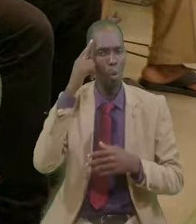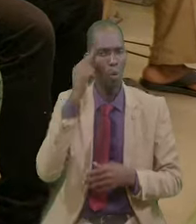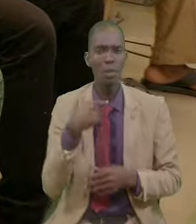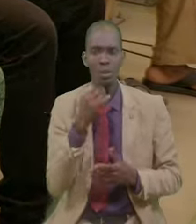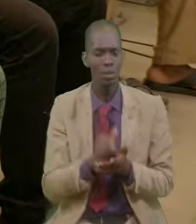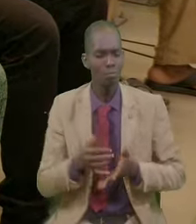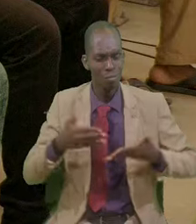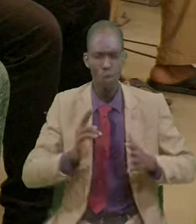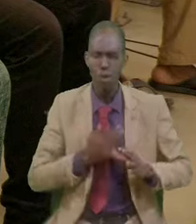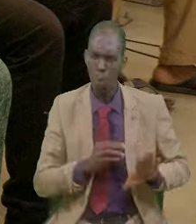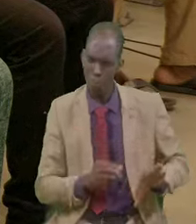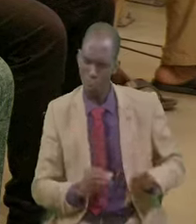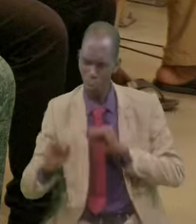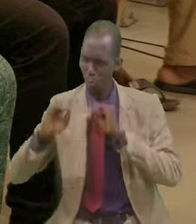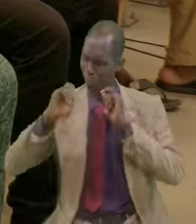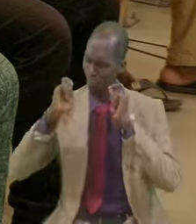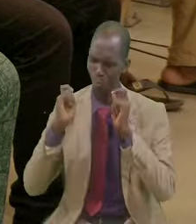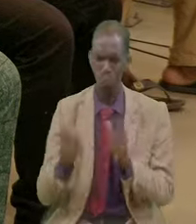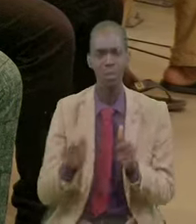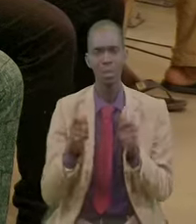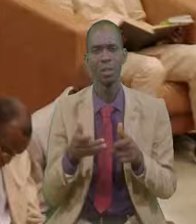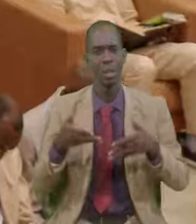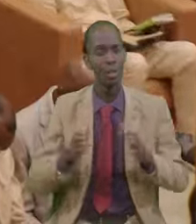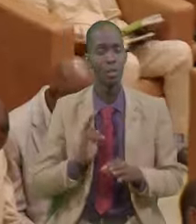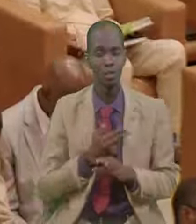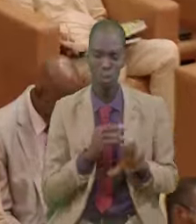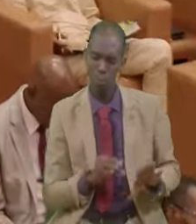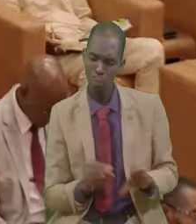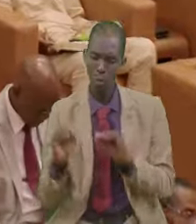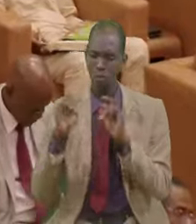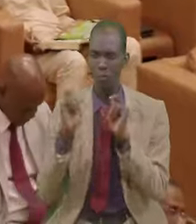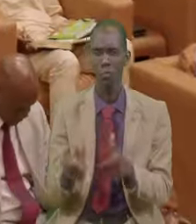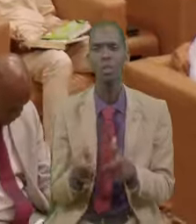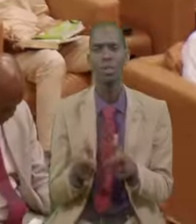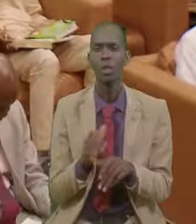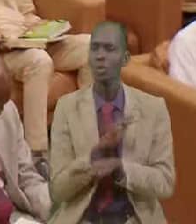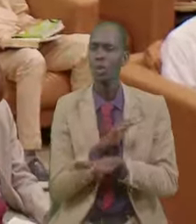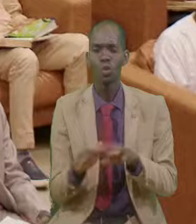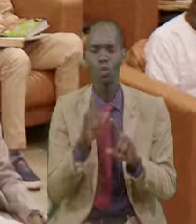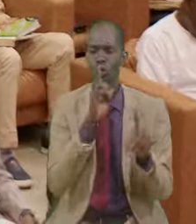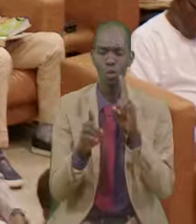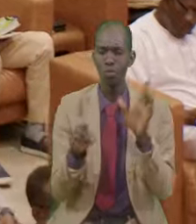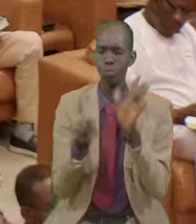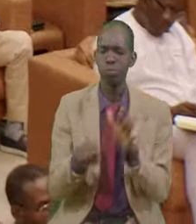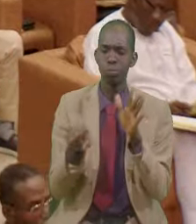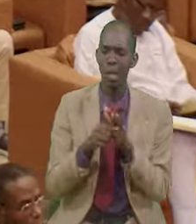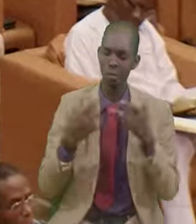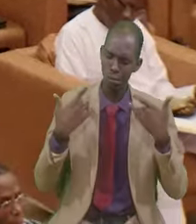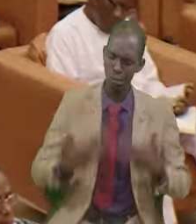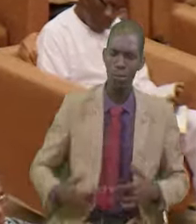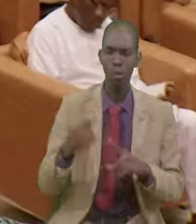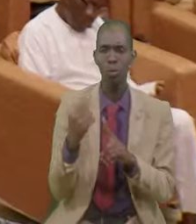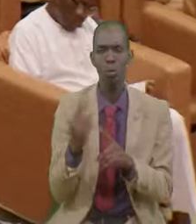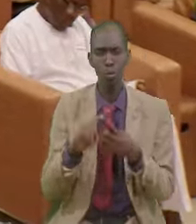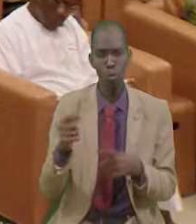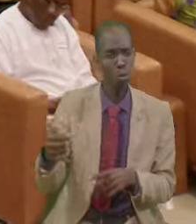once. Let us go up at once. Don't talk discouraging words to anybody or to